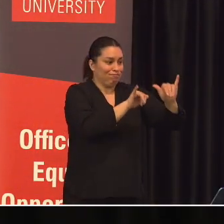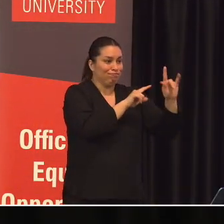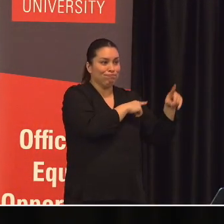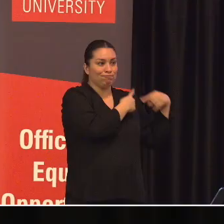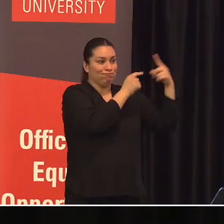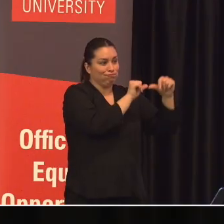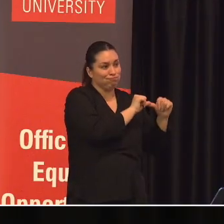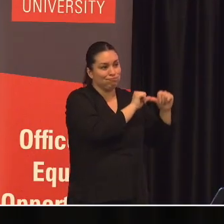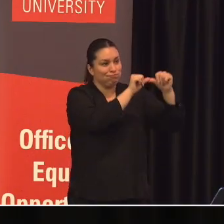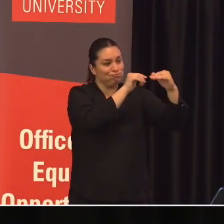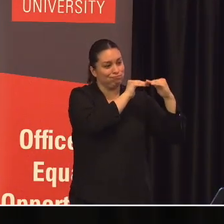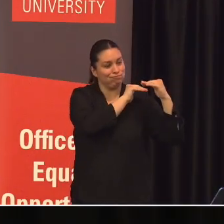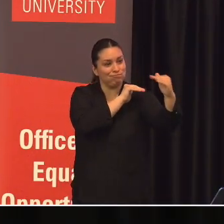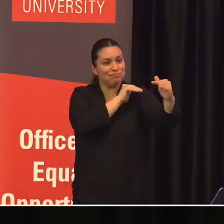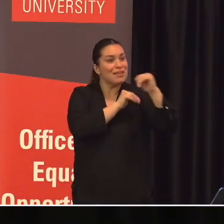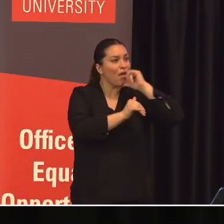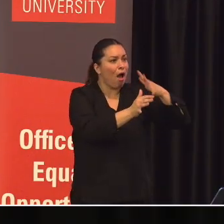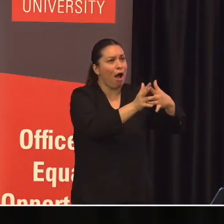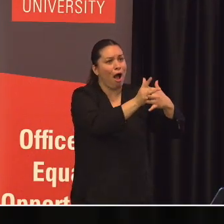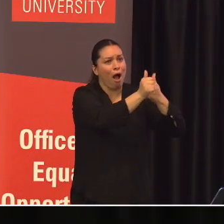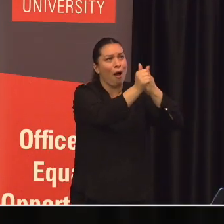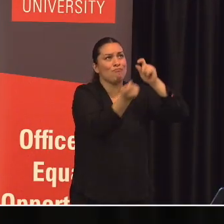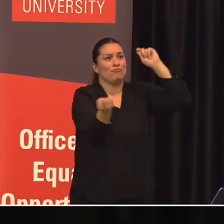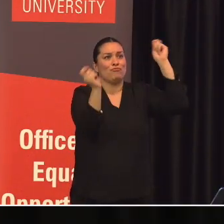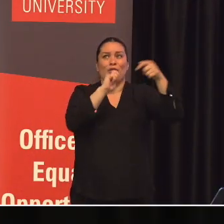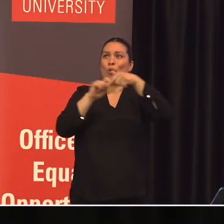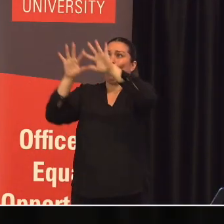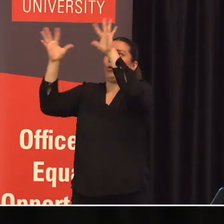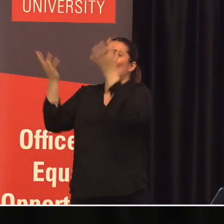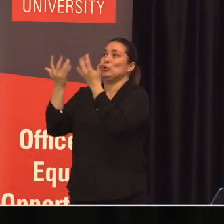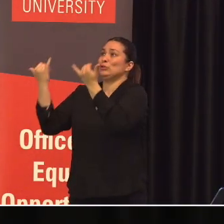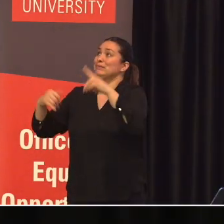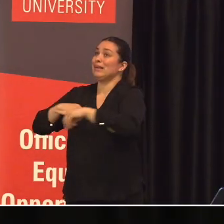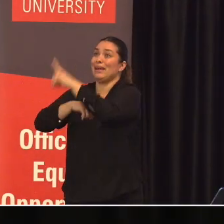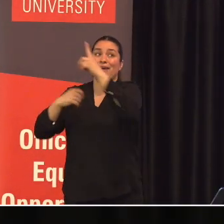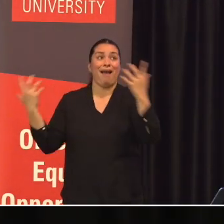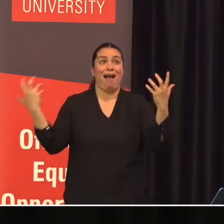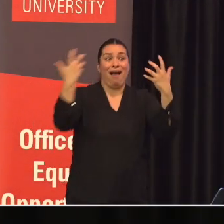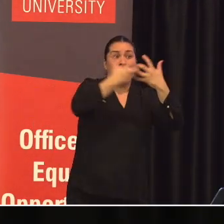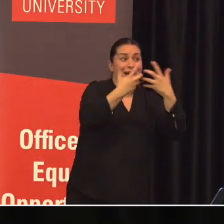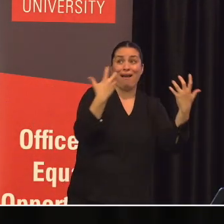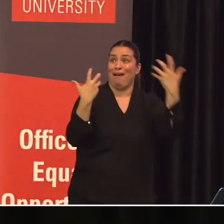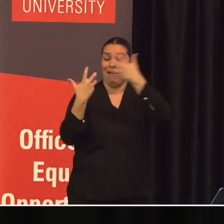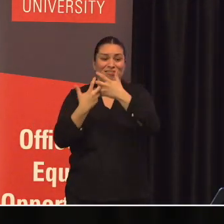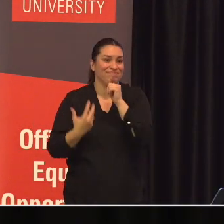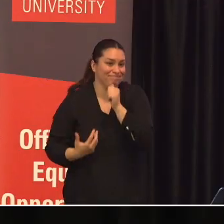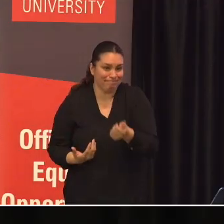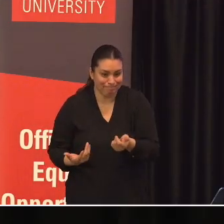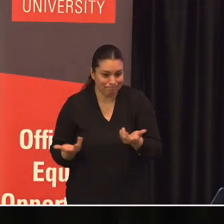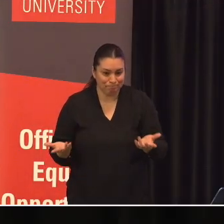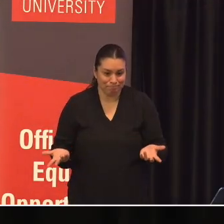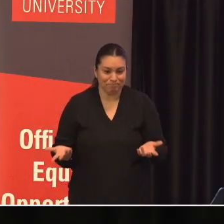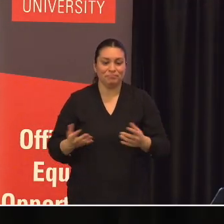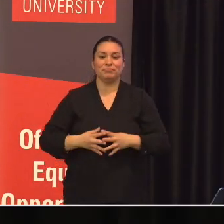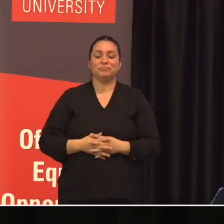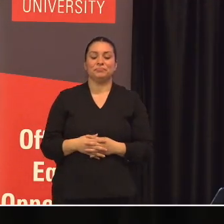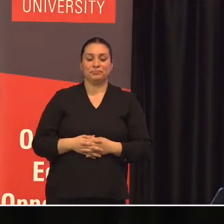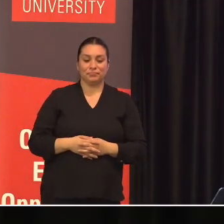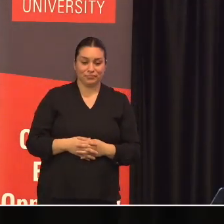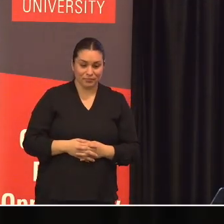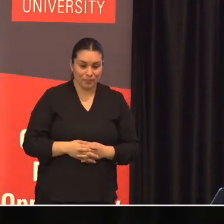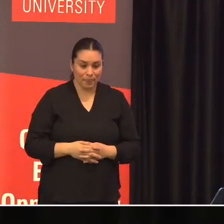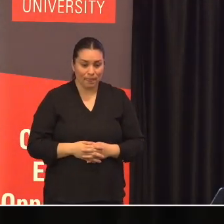PDF/UA. UA means universal accessibility. And that standard has been updated quite a lot. The checker in